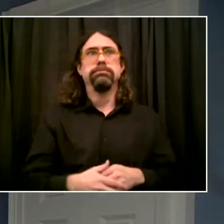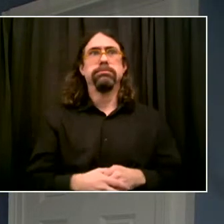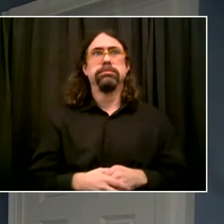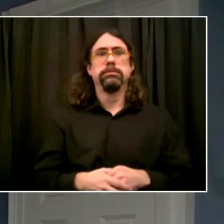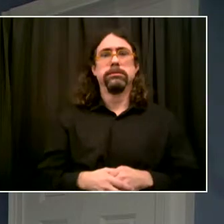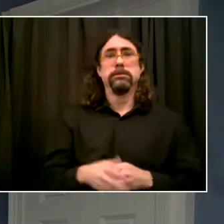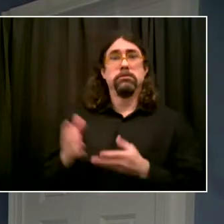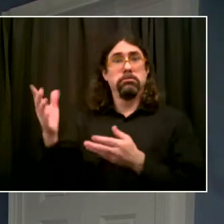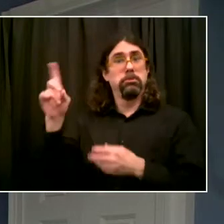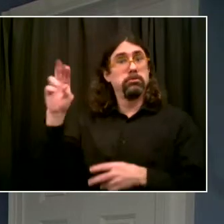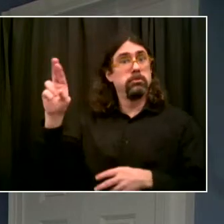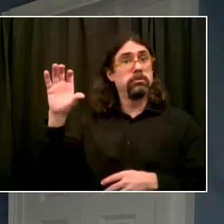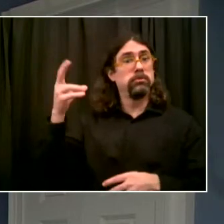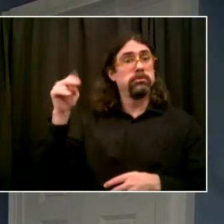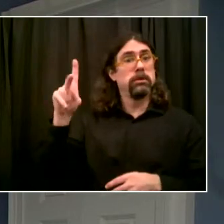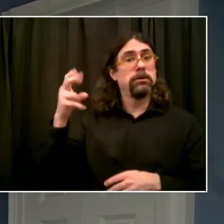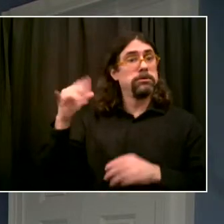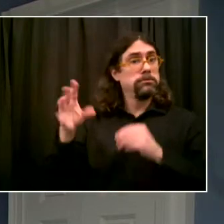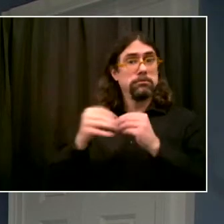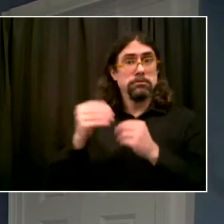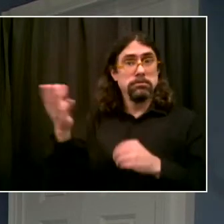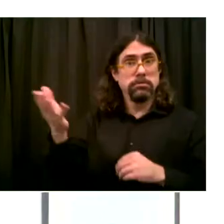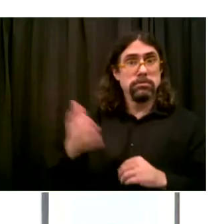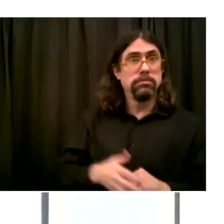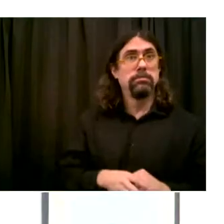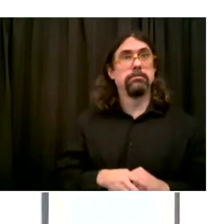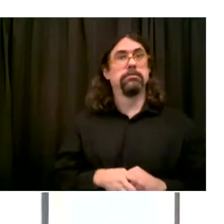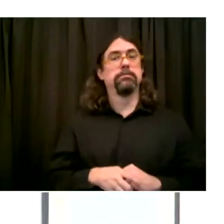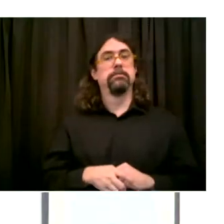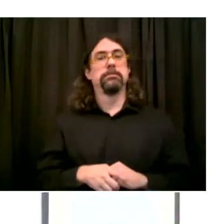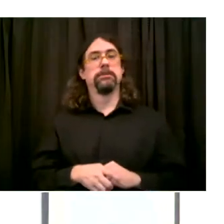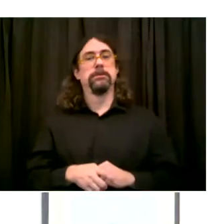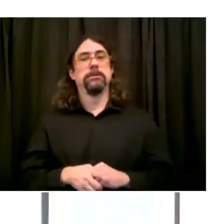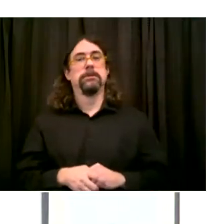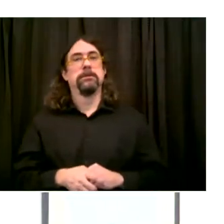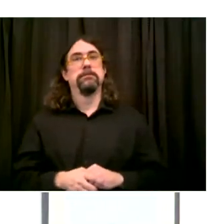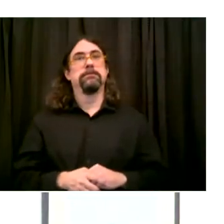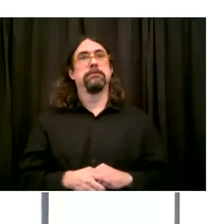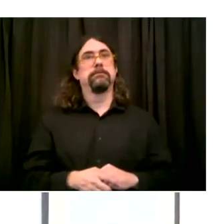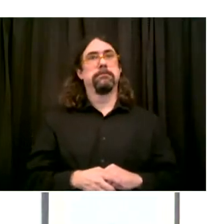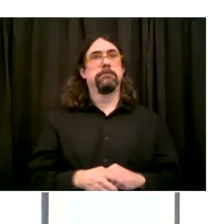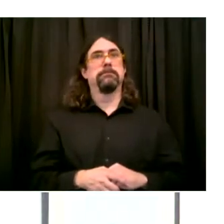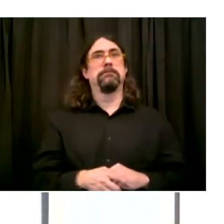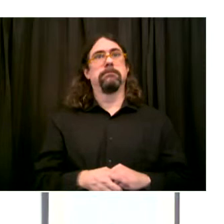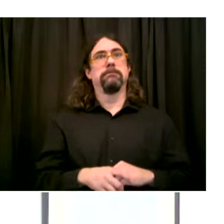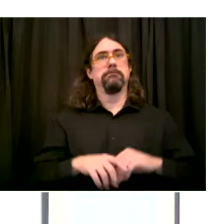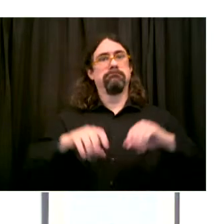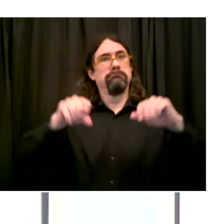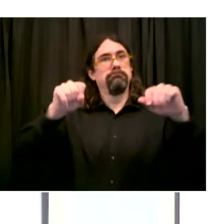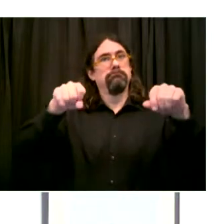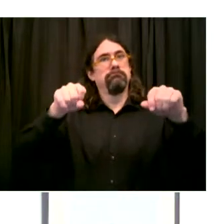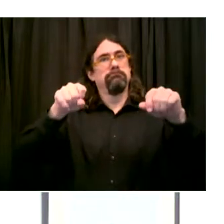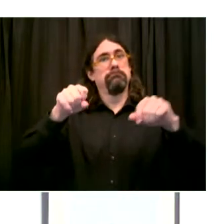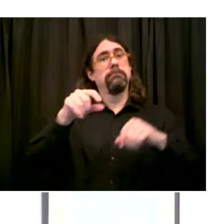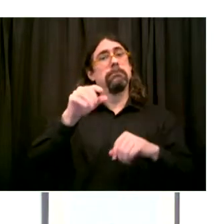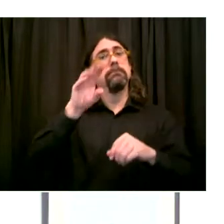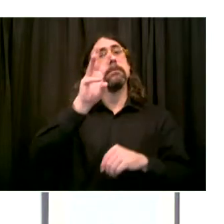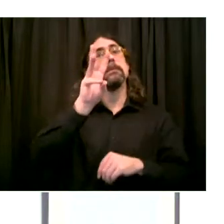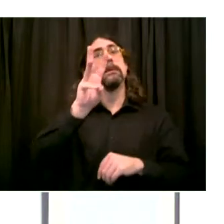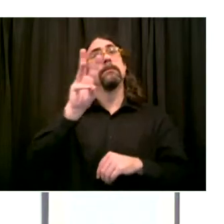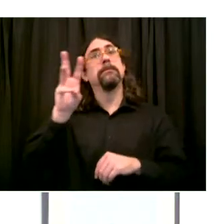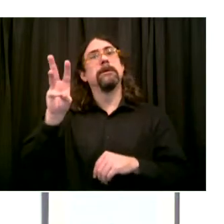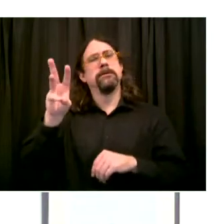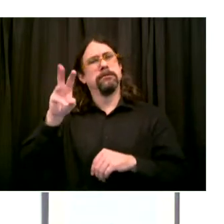overall process for this, every person must attest to their eligibility on the application, as Dr.